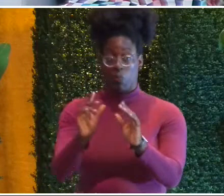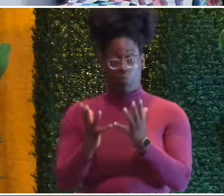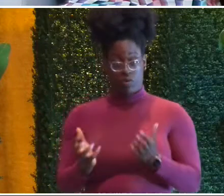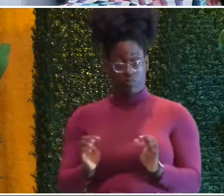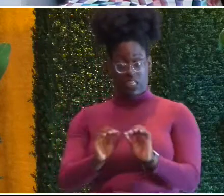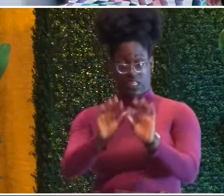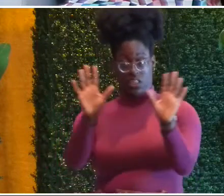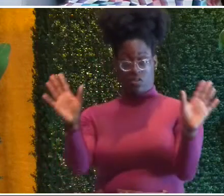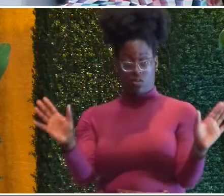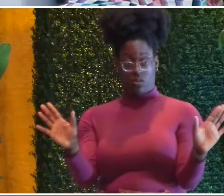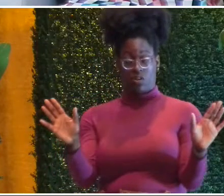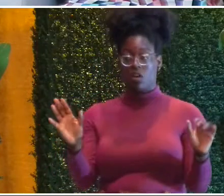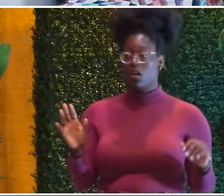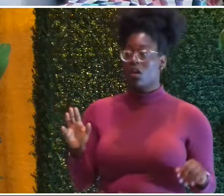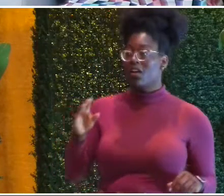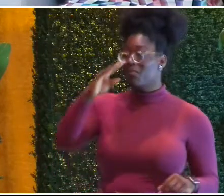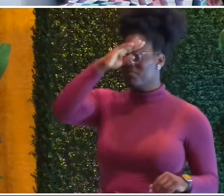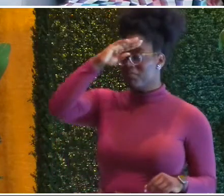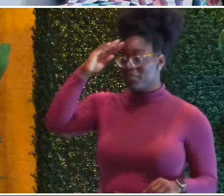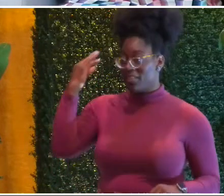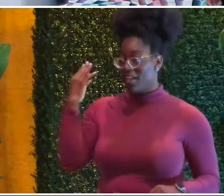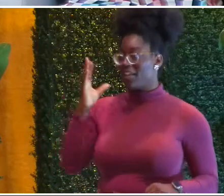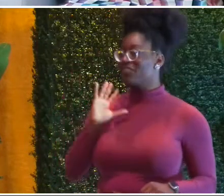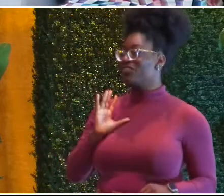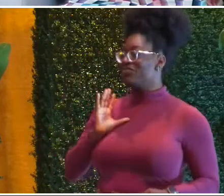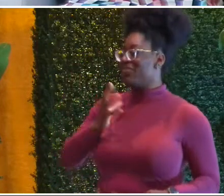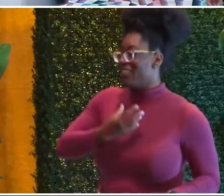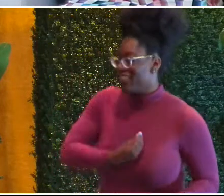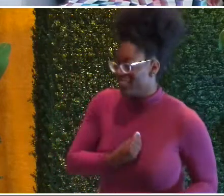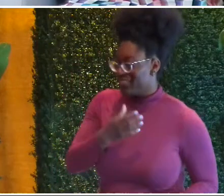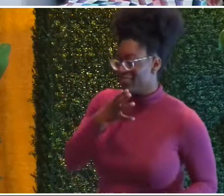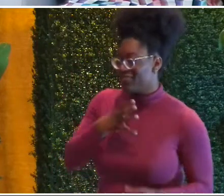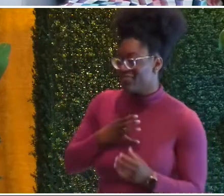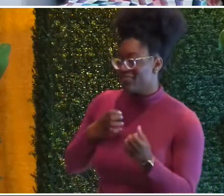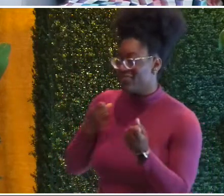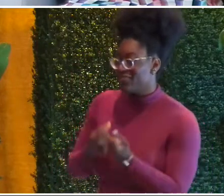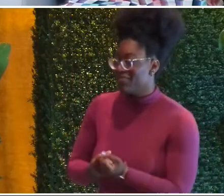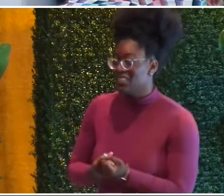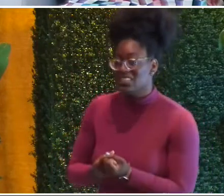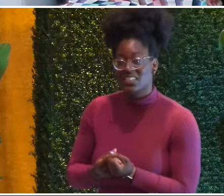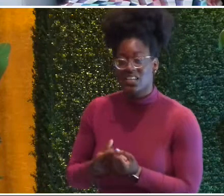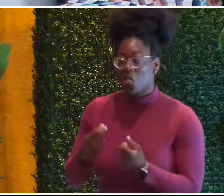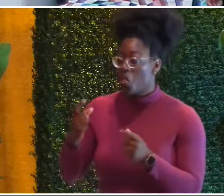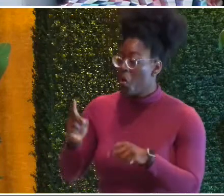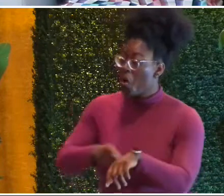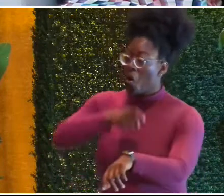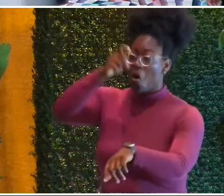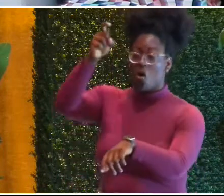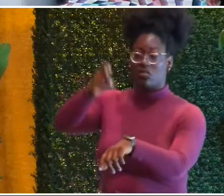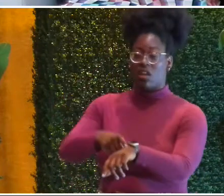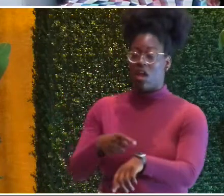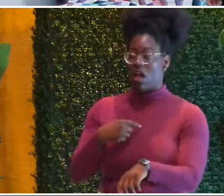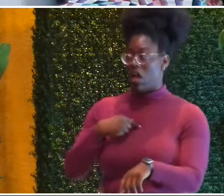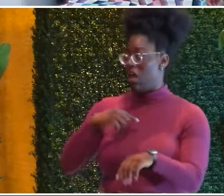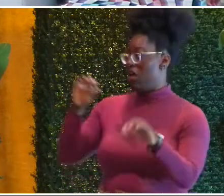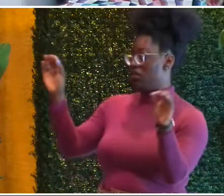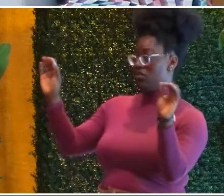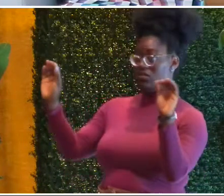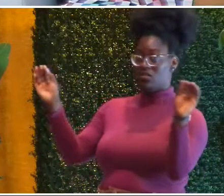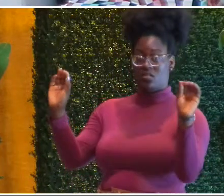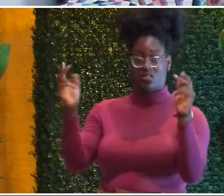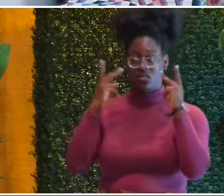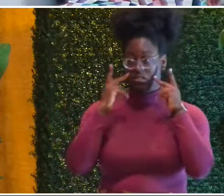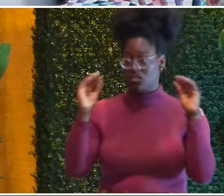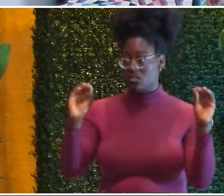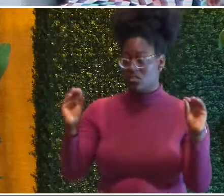feminists for a long time. It wasn't until people like Laverne Cox and Janet Mock started speaking up, but y'all, that was like less